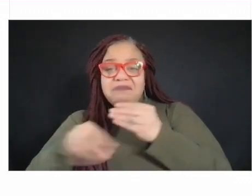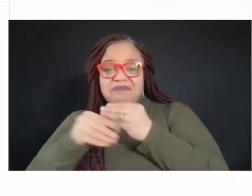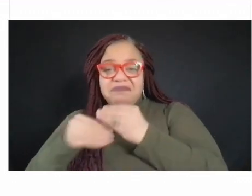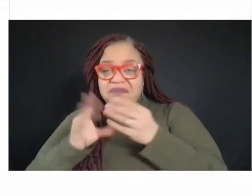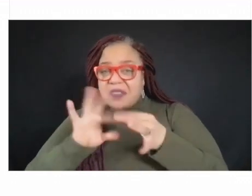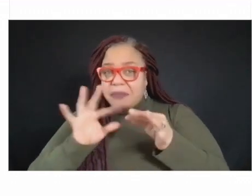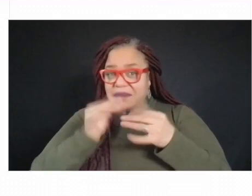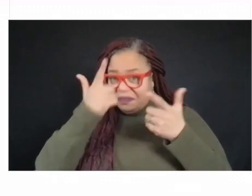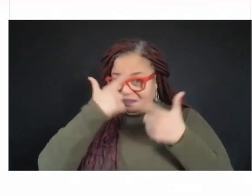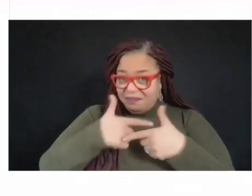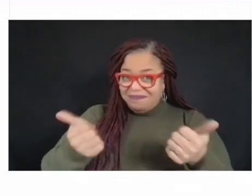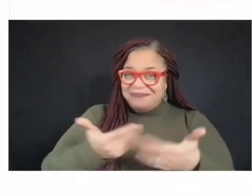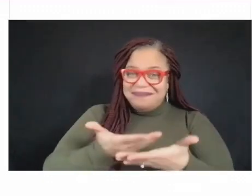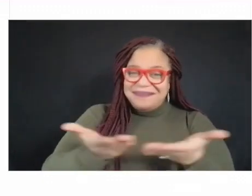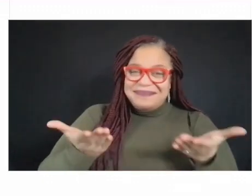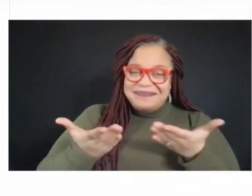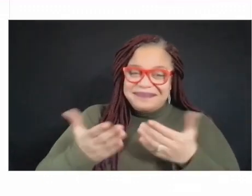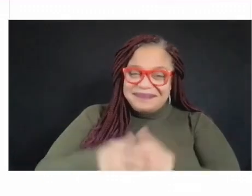Wilma, I think you're on mute.